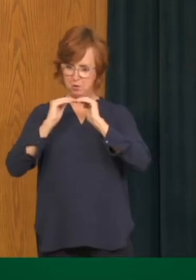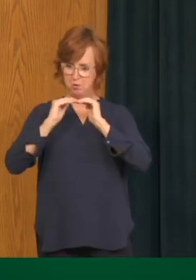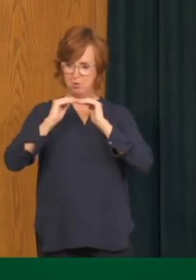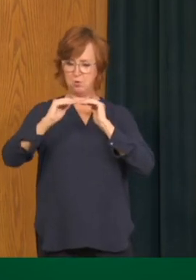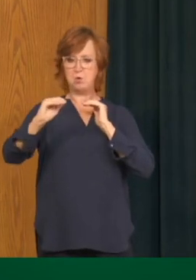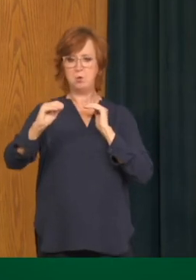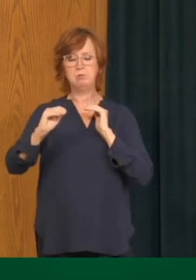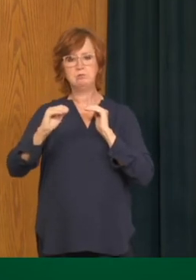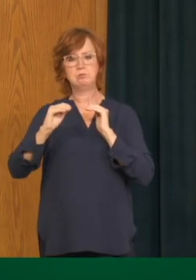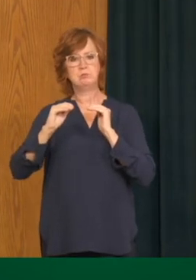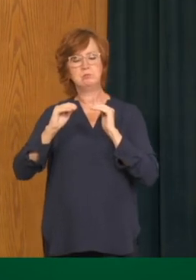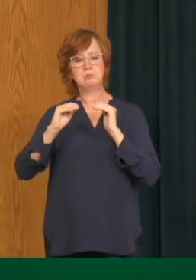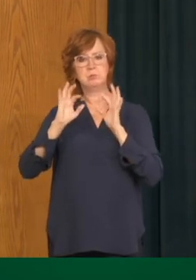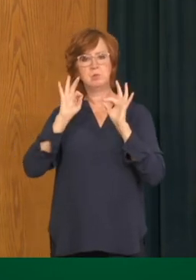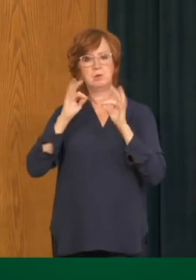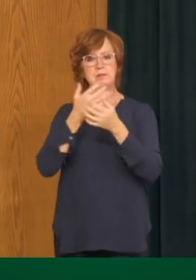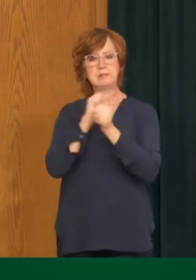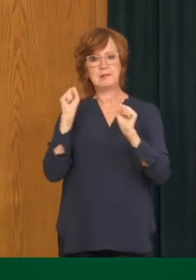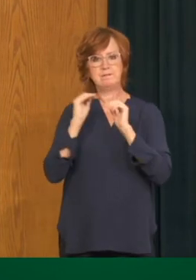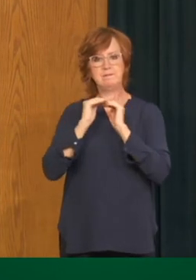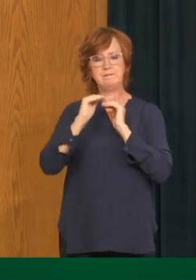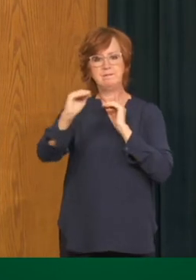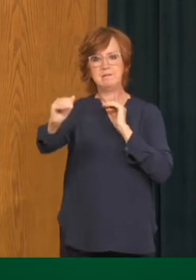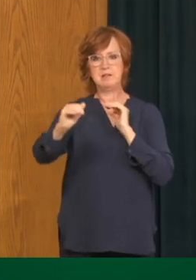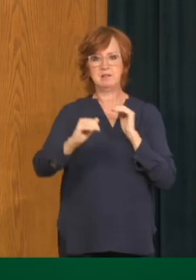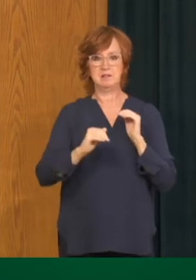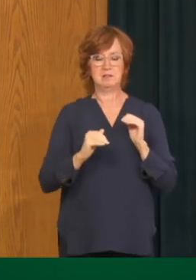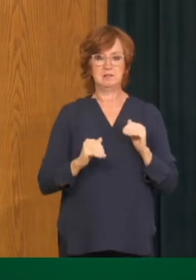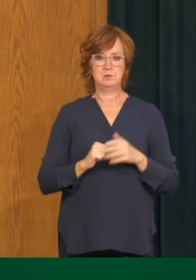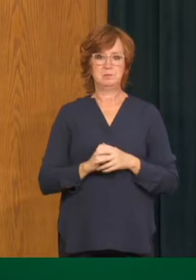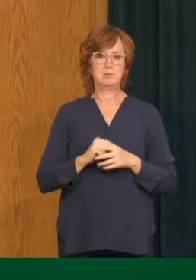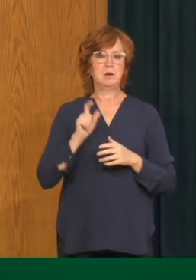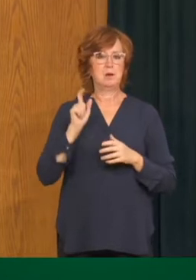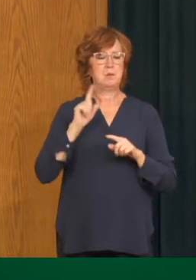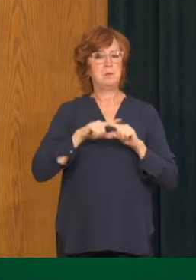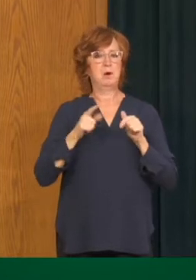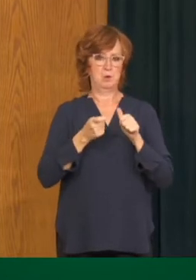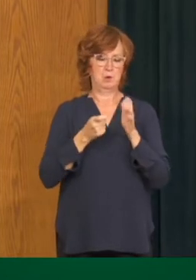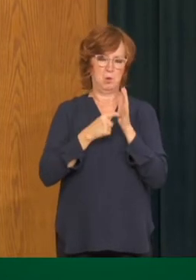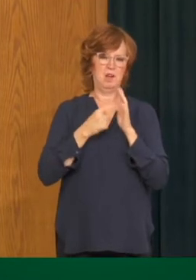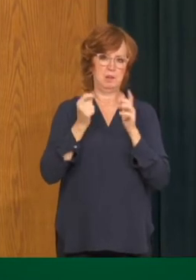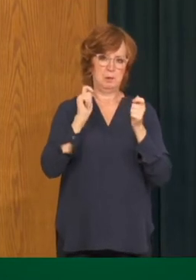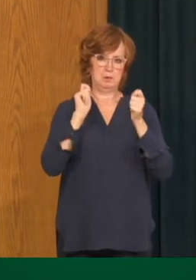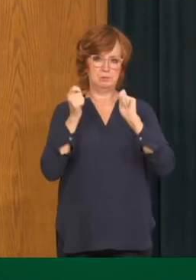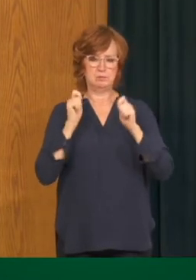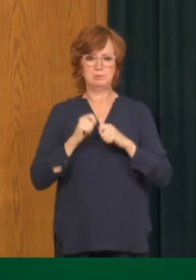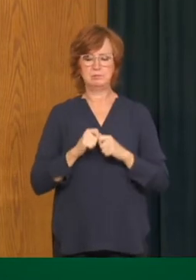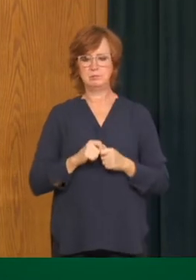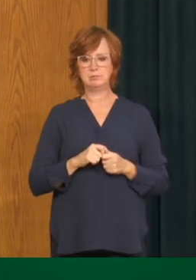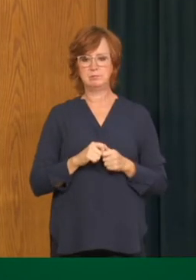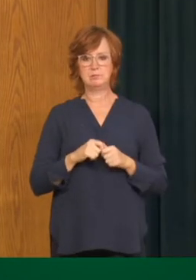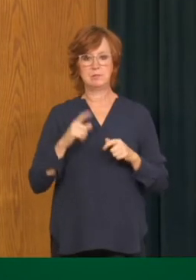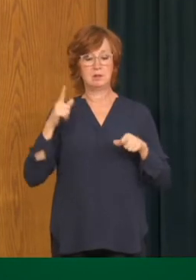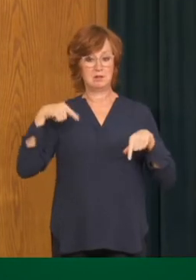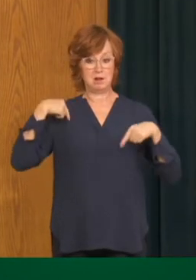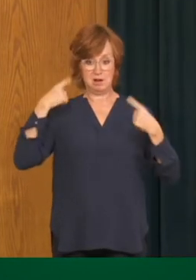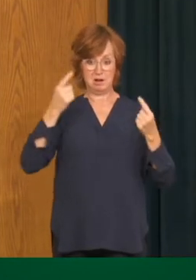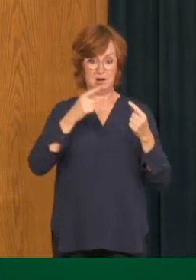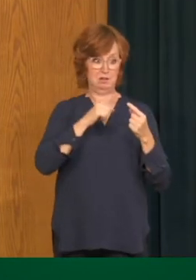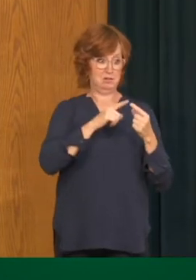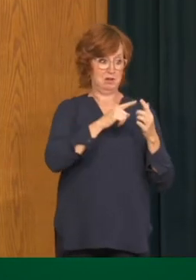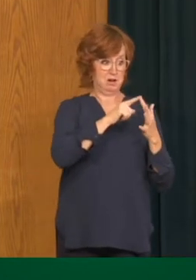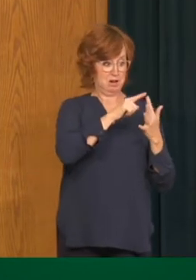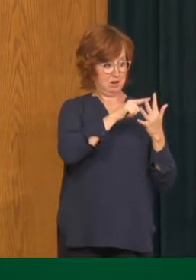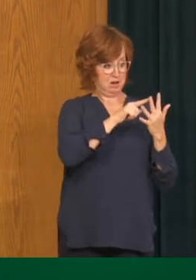retail sector, our healthcare sector, opened our community services, we have been able to keep the transmission rate, as Dr. Shahab says, quite low here